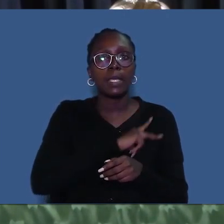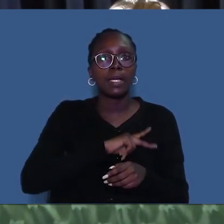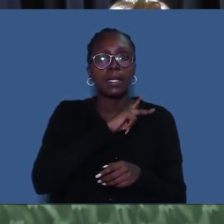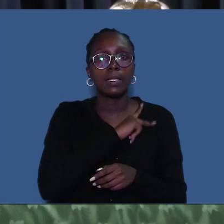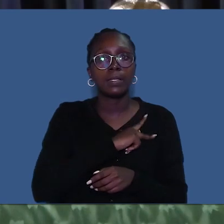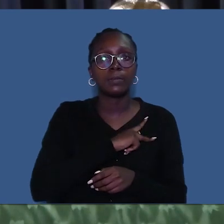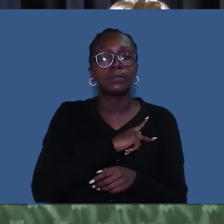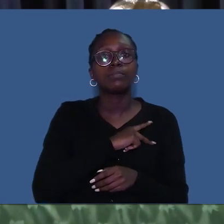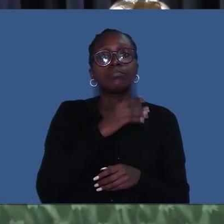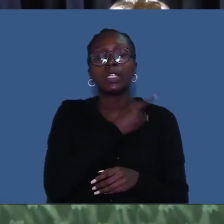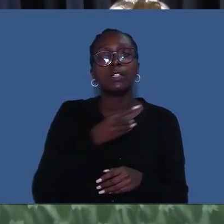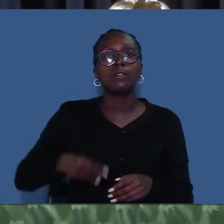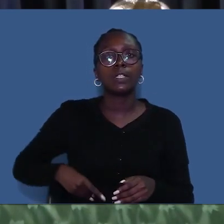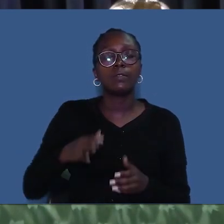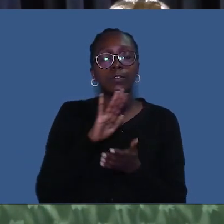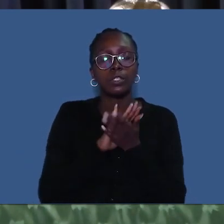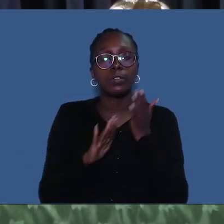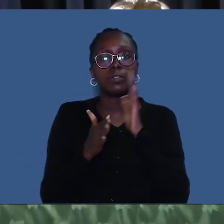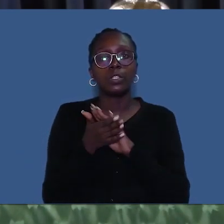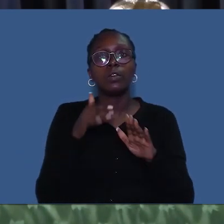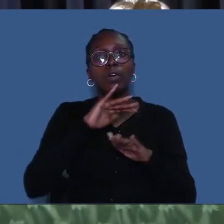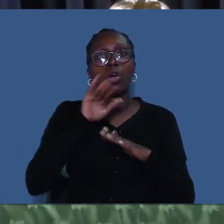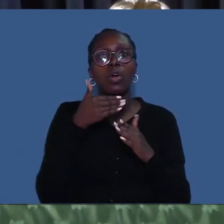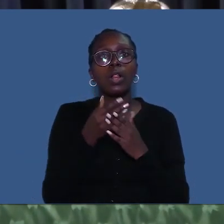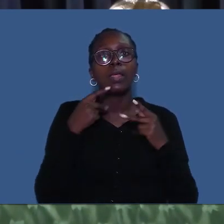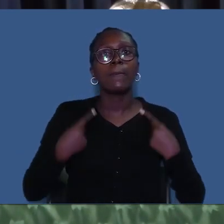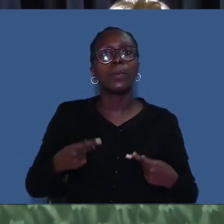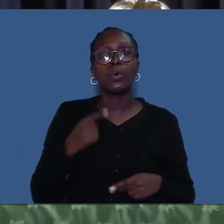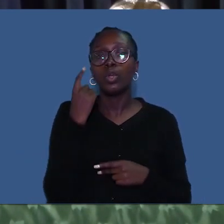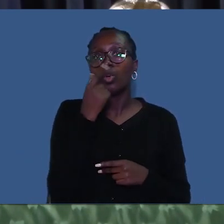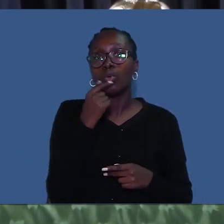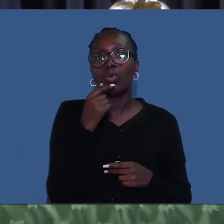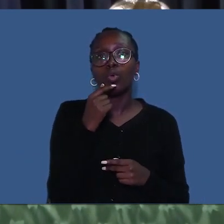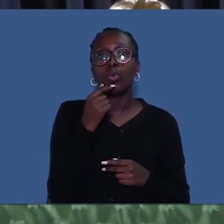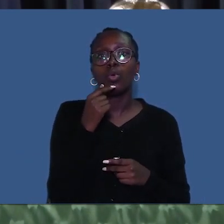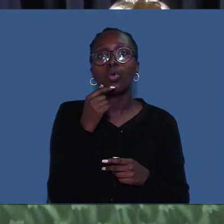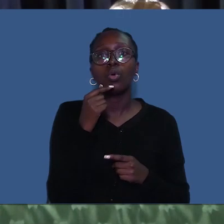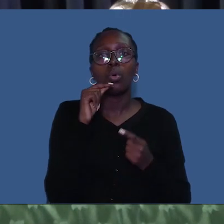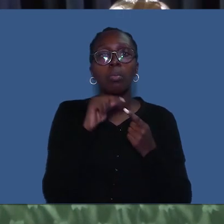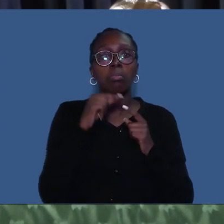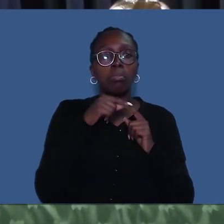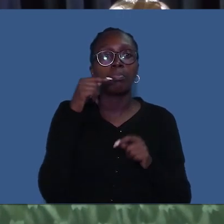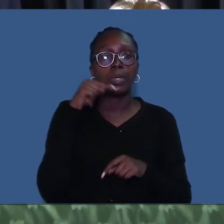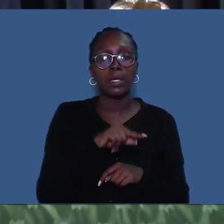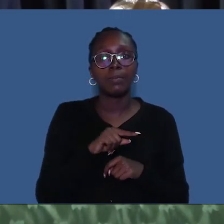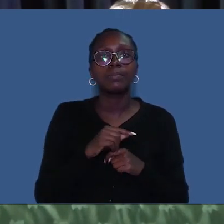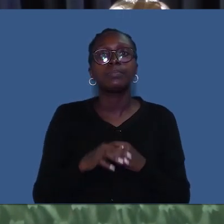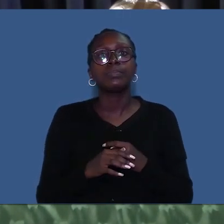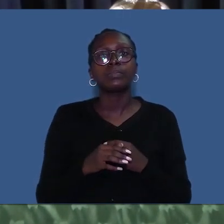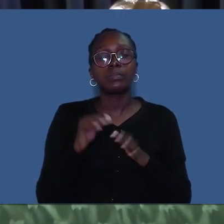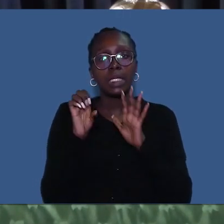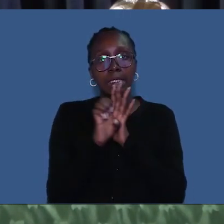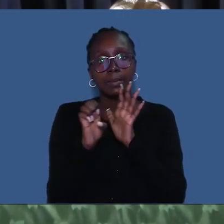the people who offended him. Even though he had an opportunity to kill Saul, he spared Saul's life as recorded in 1